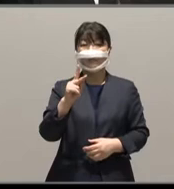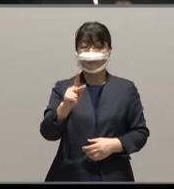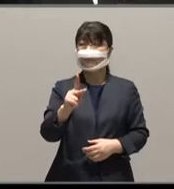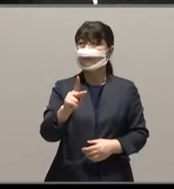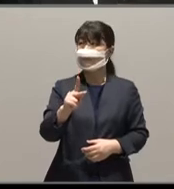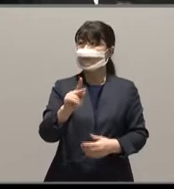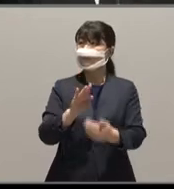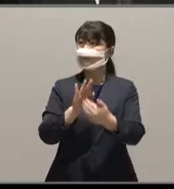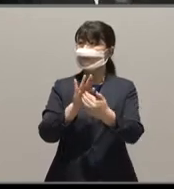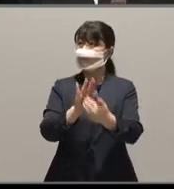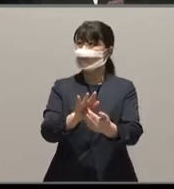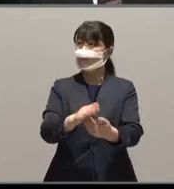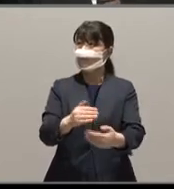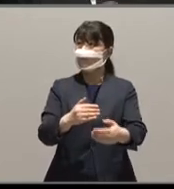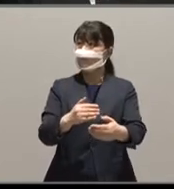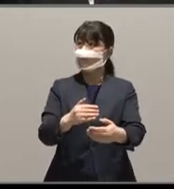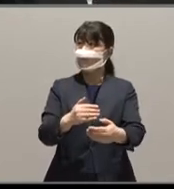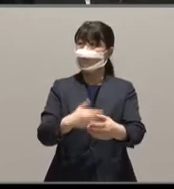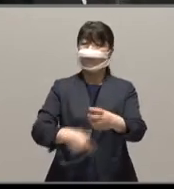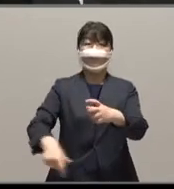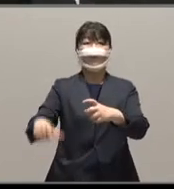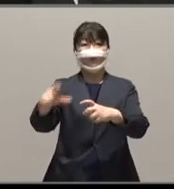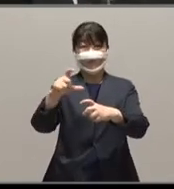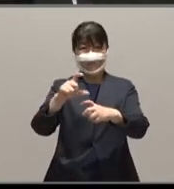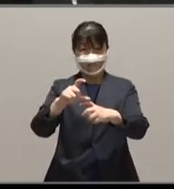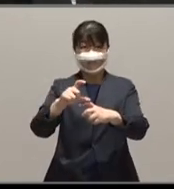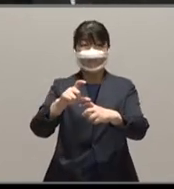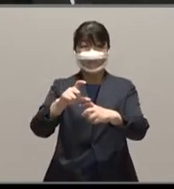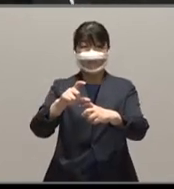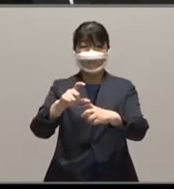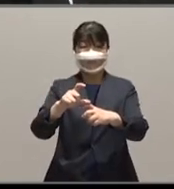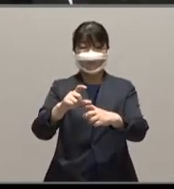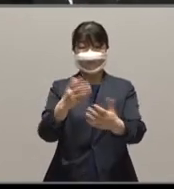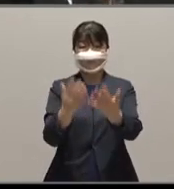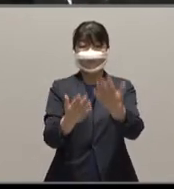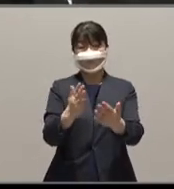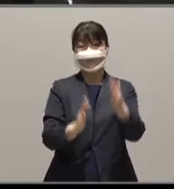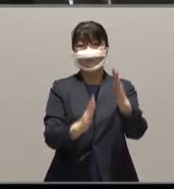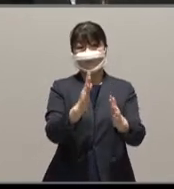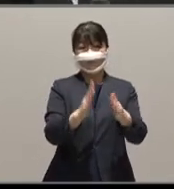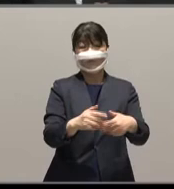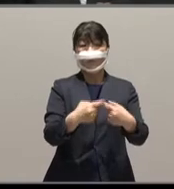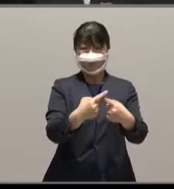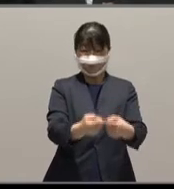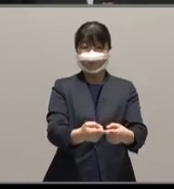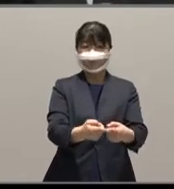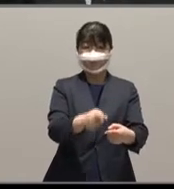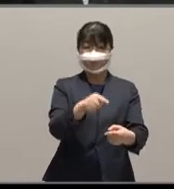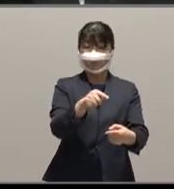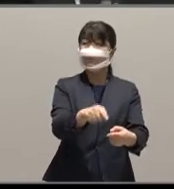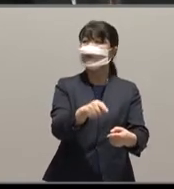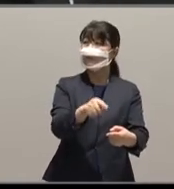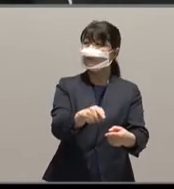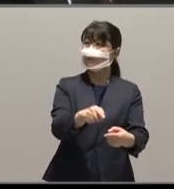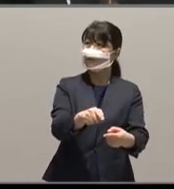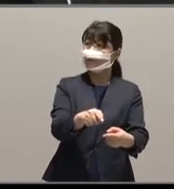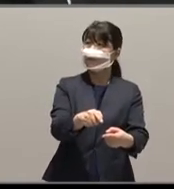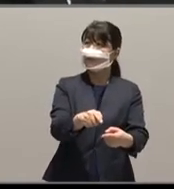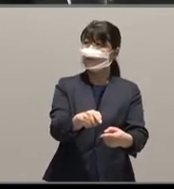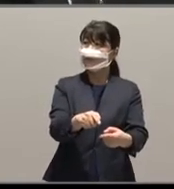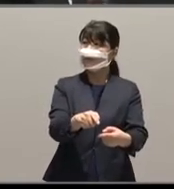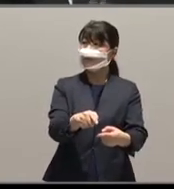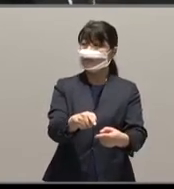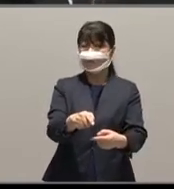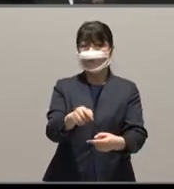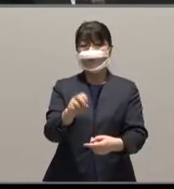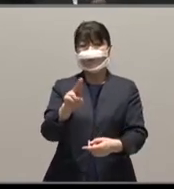and preventive effect for cancer, reduces the stress and stress hormone. Although I don't show